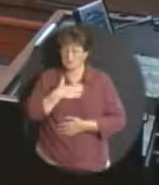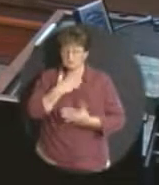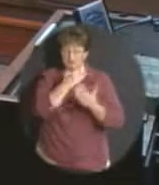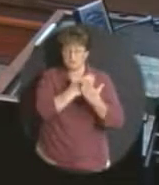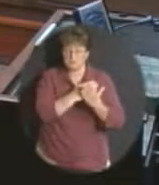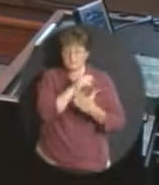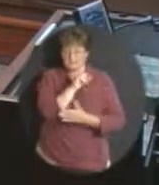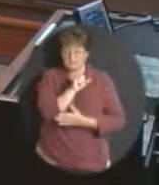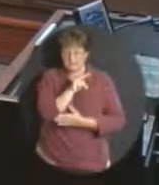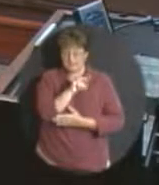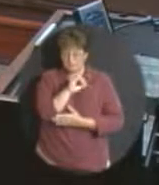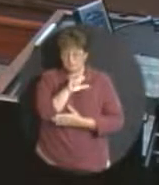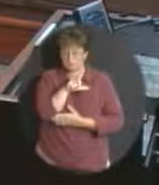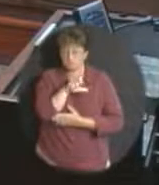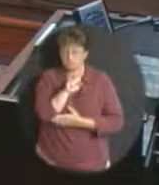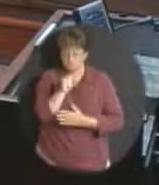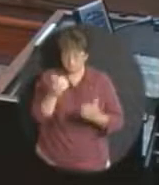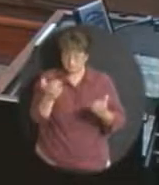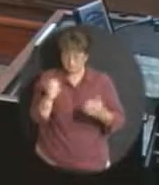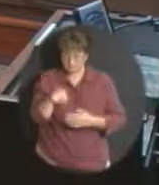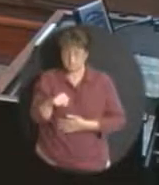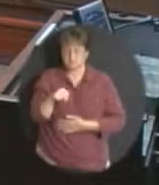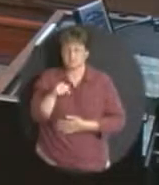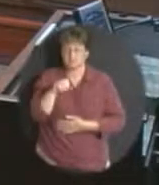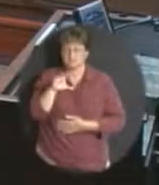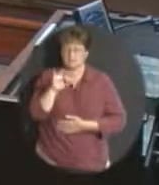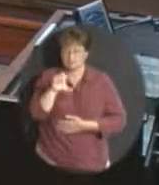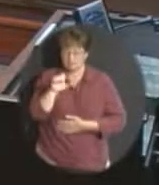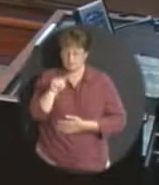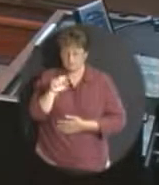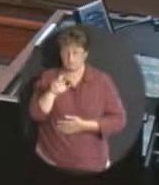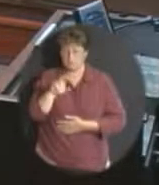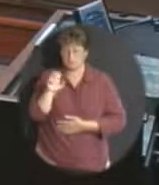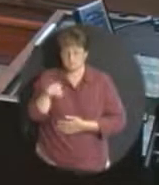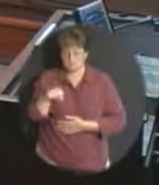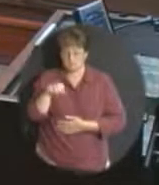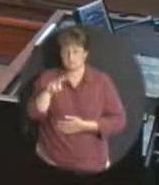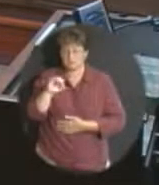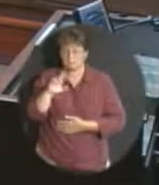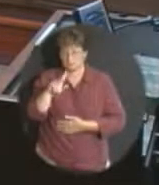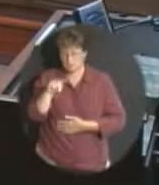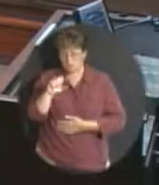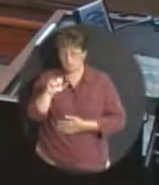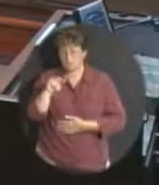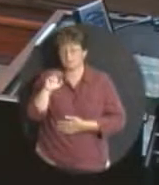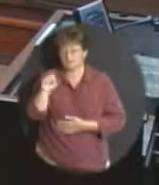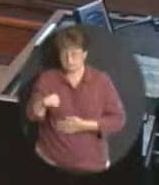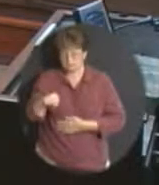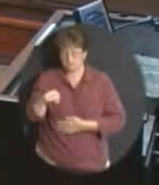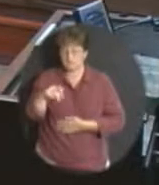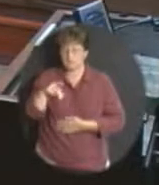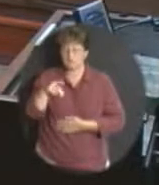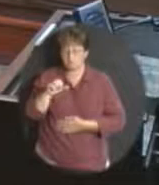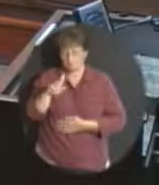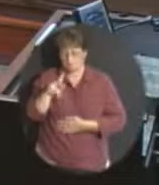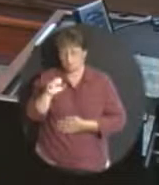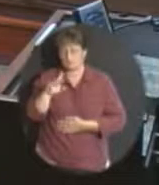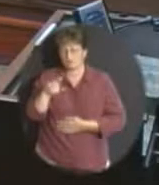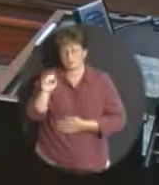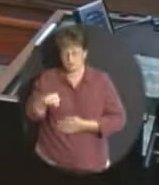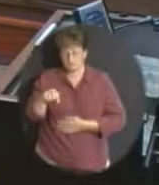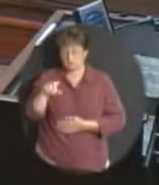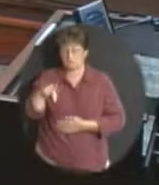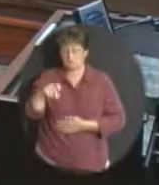Dr. Daniels? Yes. Mrs. Felter? Yes. Mrs. Martin? Yes. Mr. Parker? Yes. Mr. Poland? Yes.